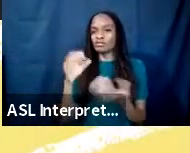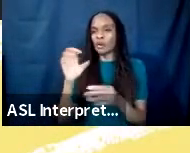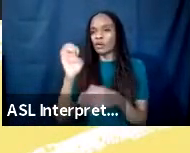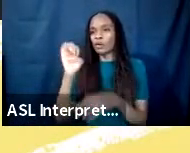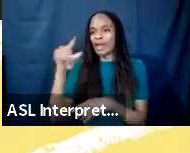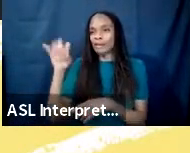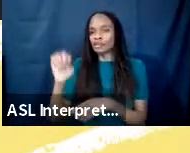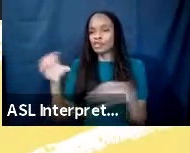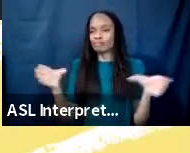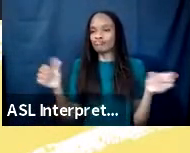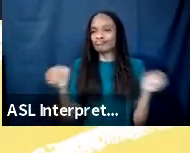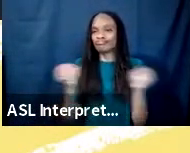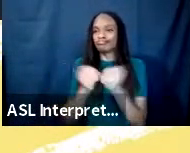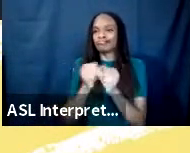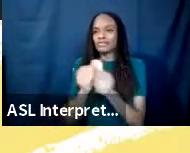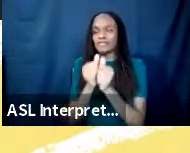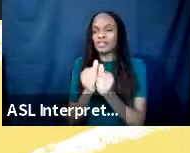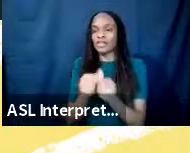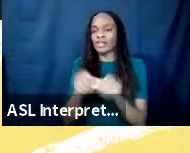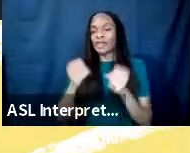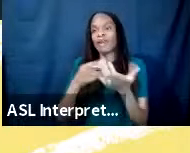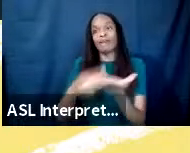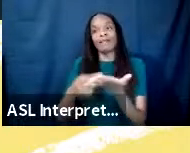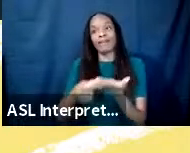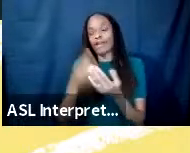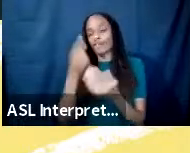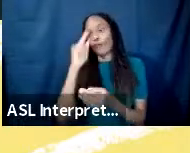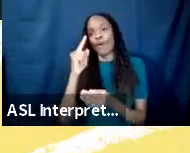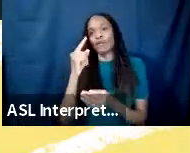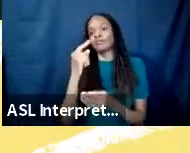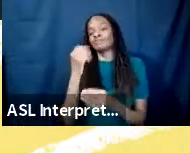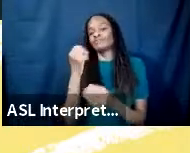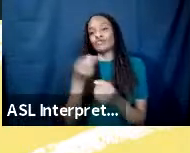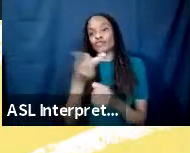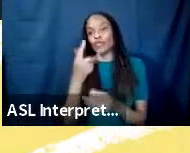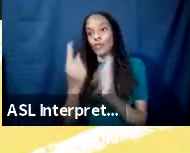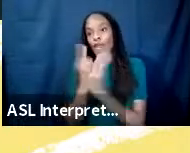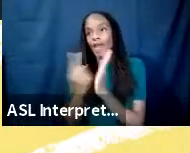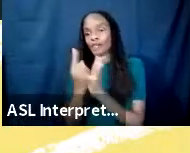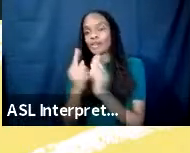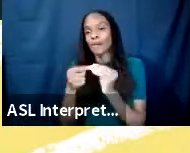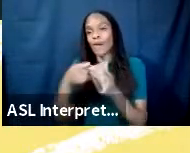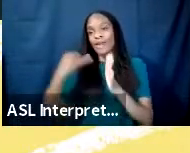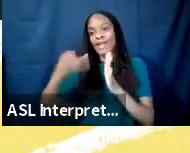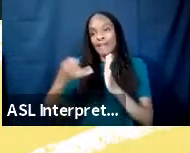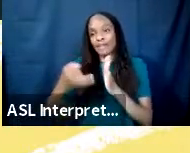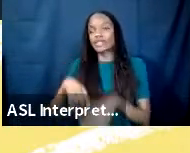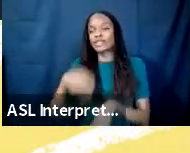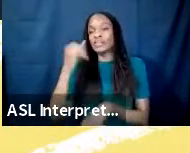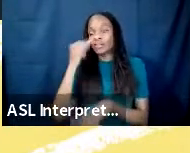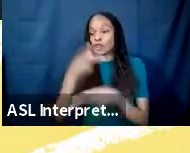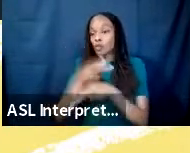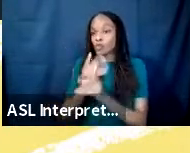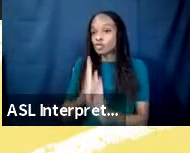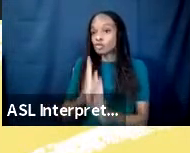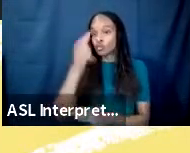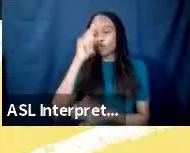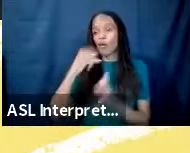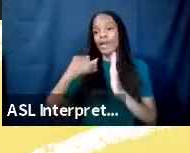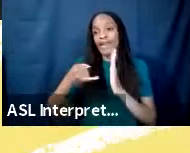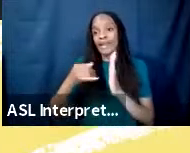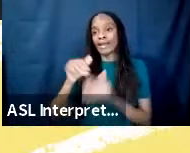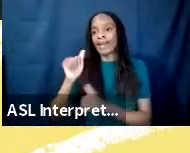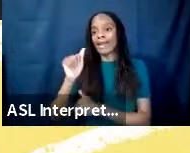talk for a few hours about animation. So if you are a producer of animated content, we'd be happy to talk to you about that separately as